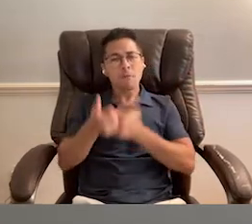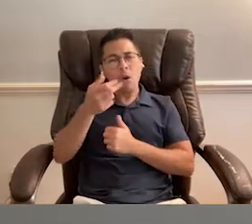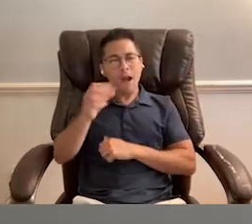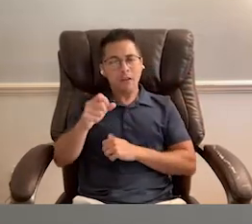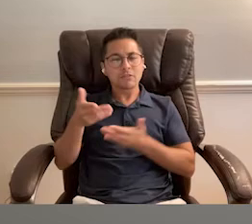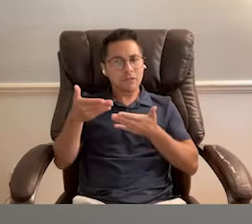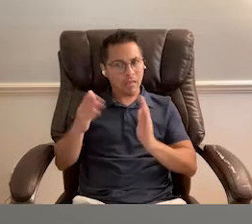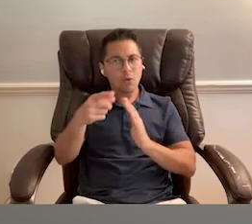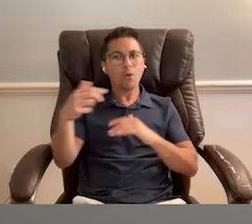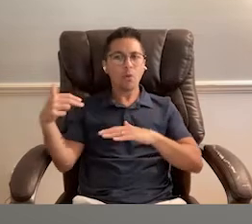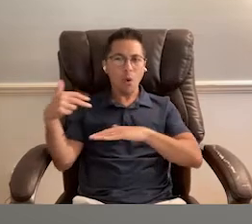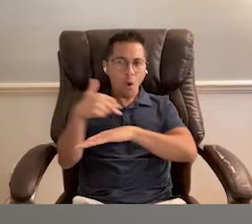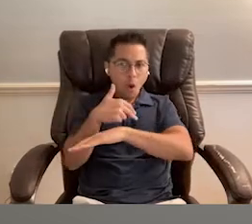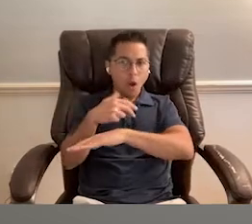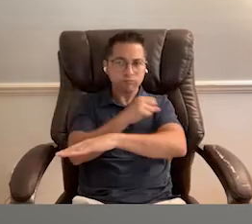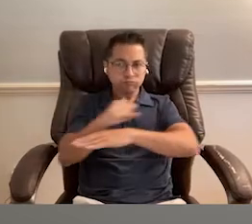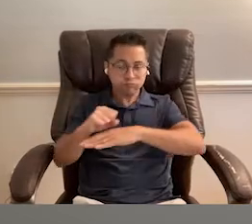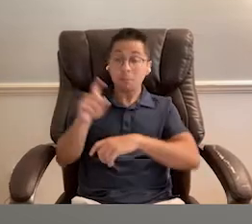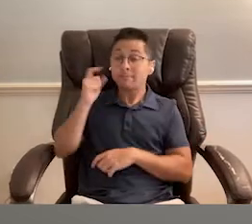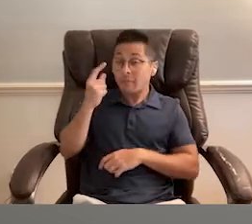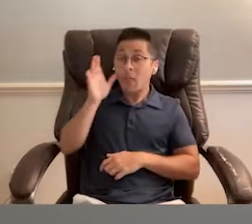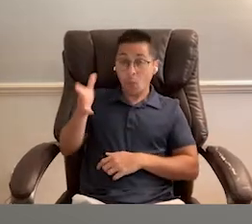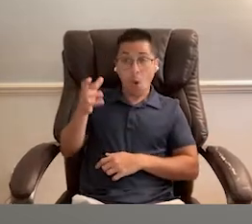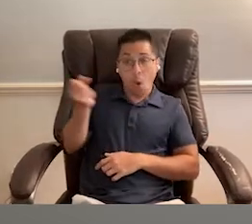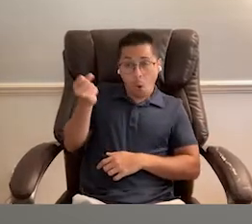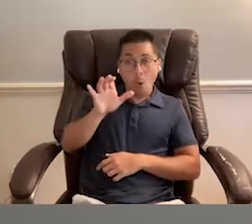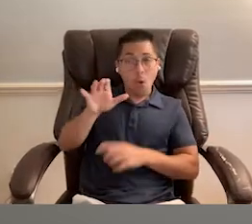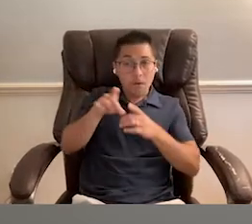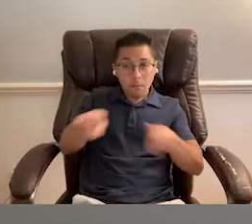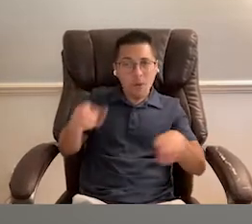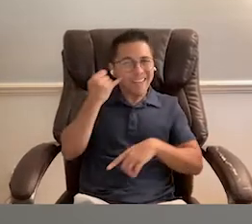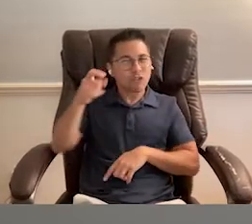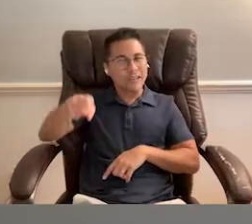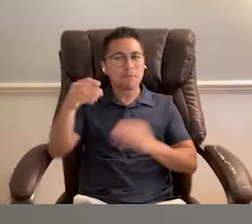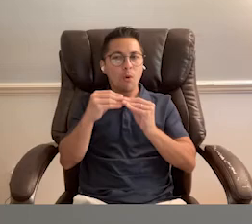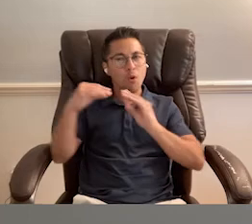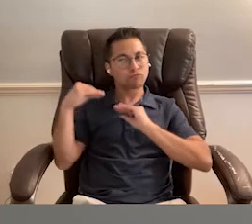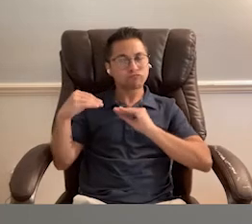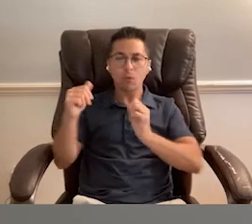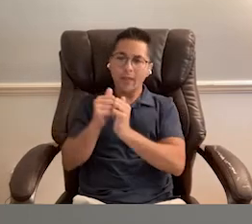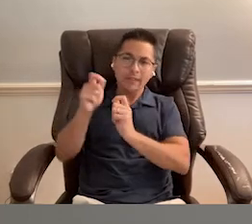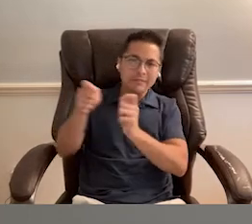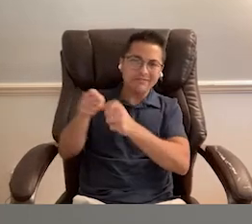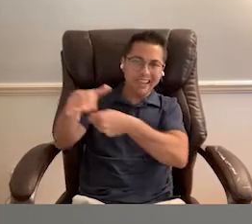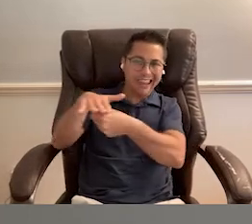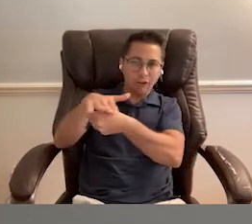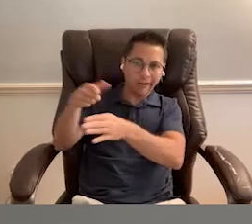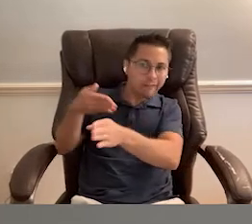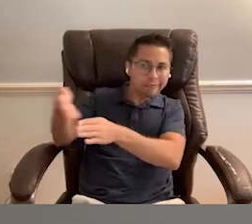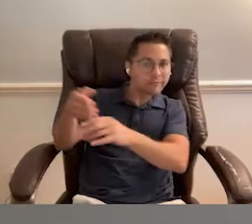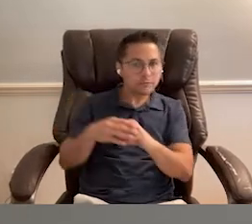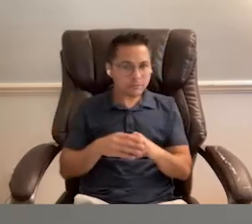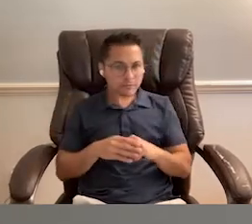schools let you walk across the states, but they will hold your diploma if you need some more instruction in a certain area. that include kids that